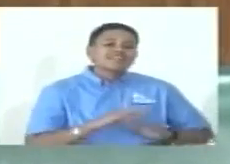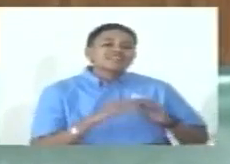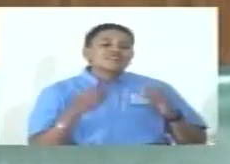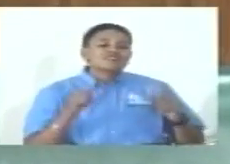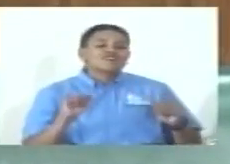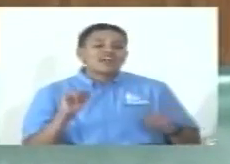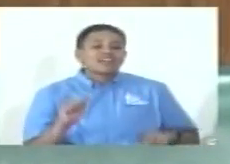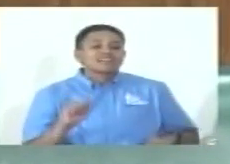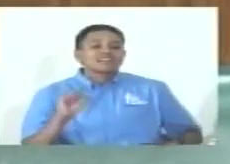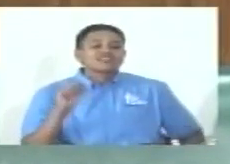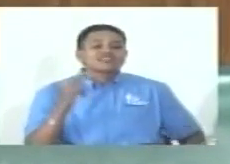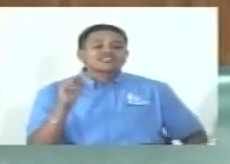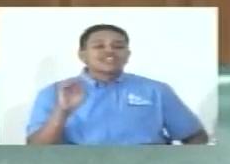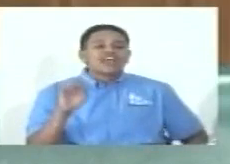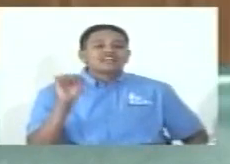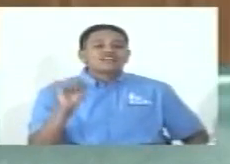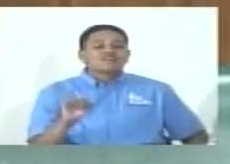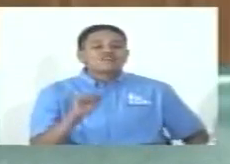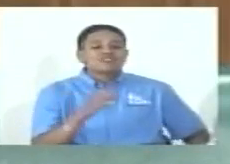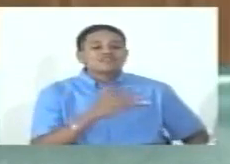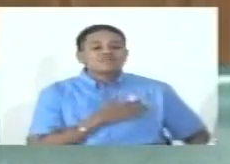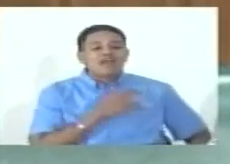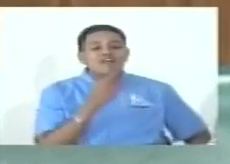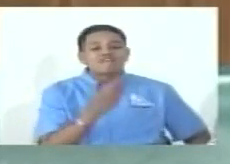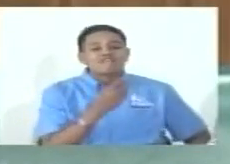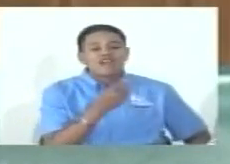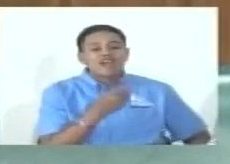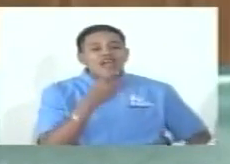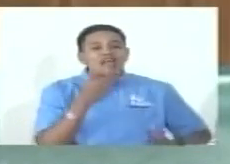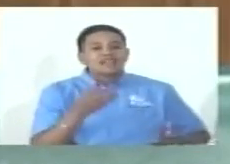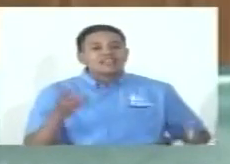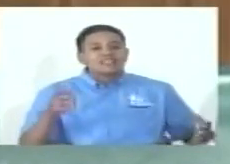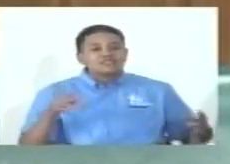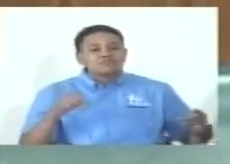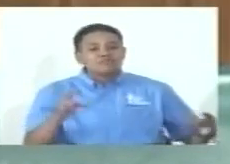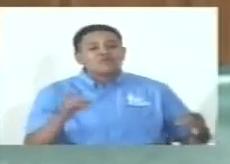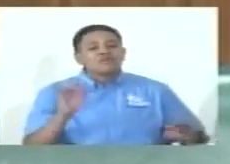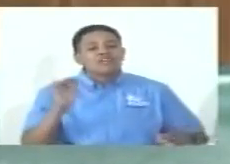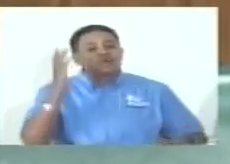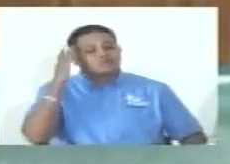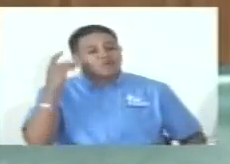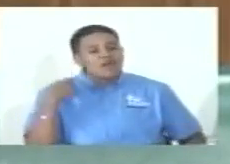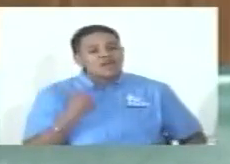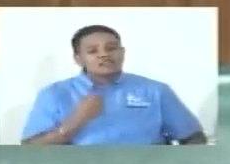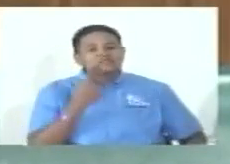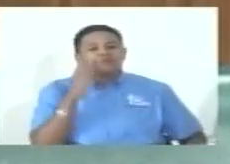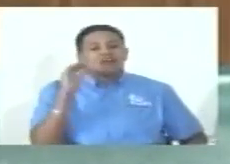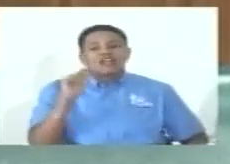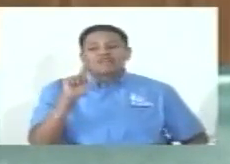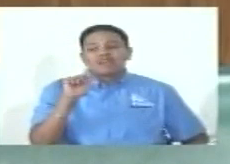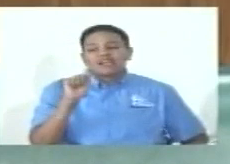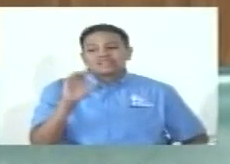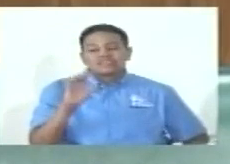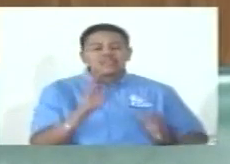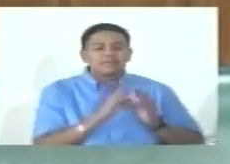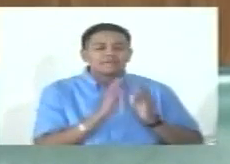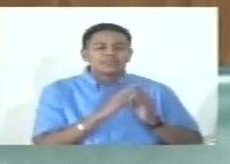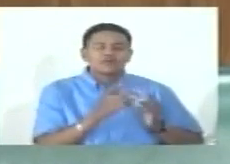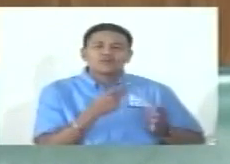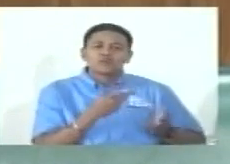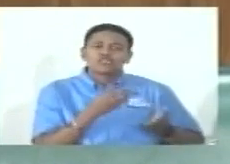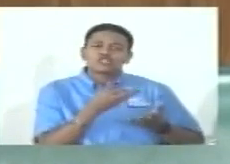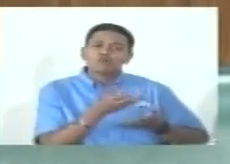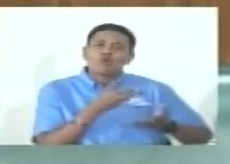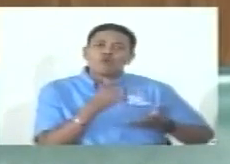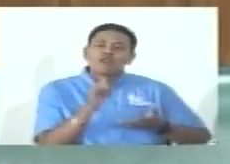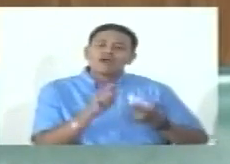could. "Lammy is my friend." And things flowed. That is why I could smile after the LAC meeting, because we spoke as